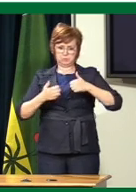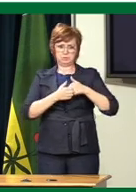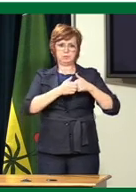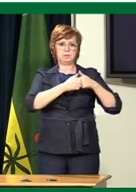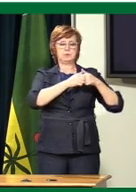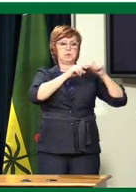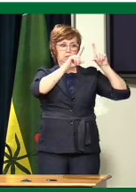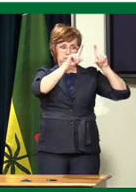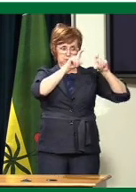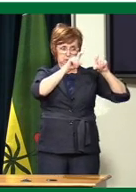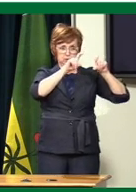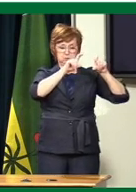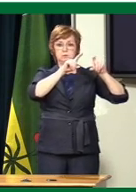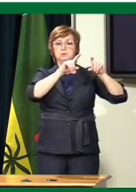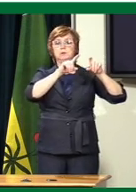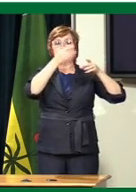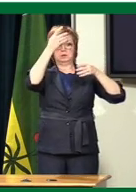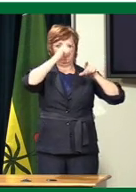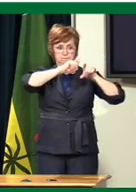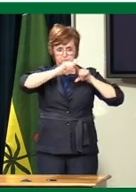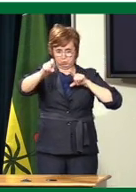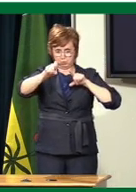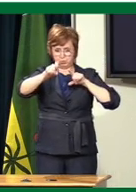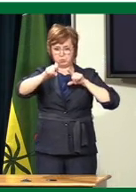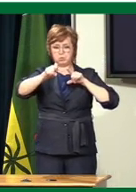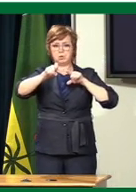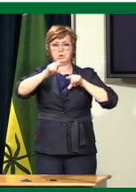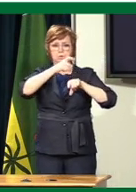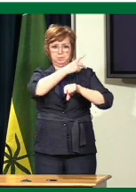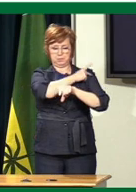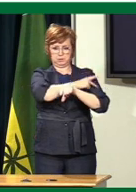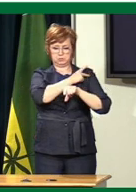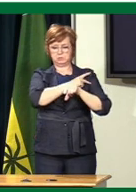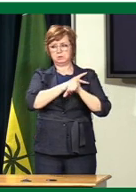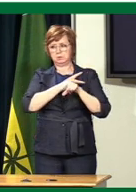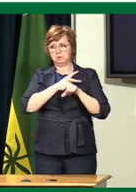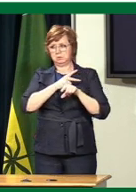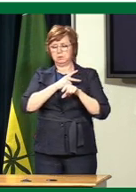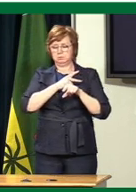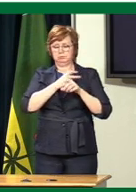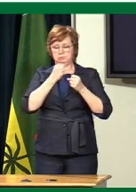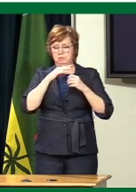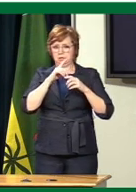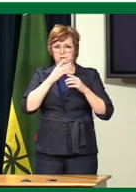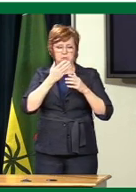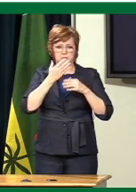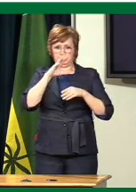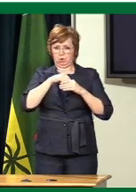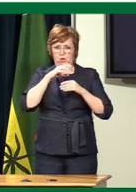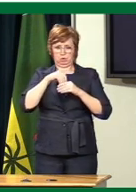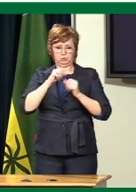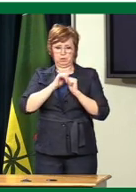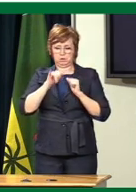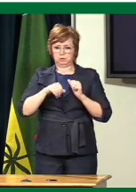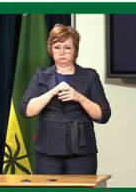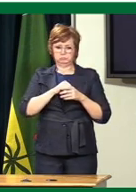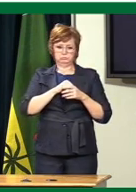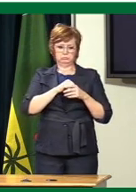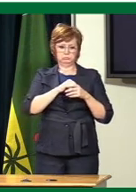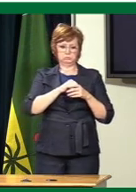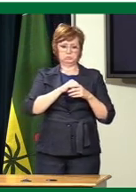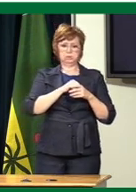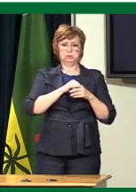test result is delivered to a patient, and so there's lots of things that happen before a test is actually run, including patients